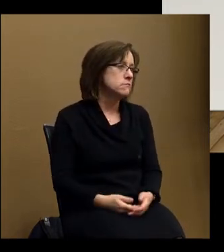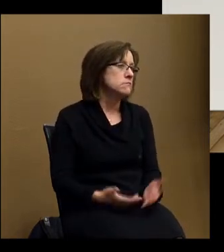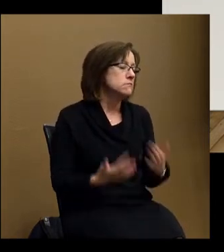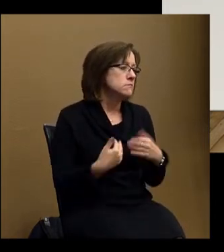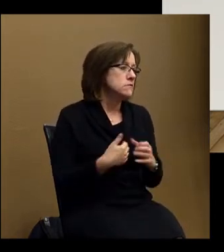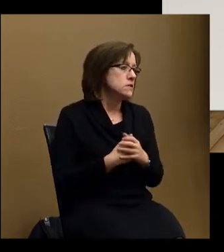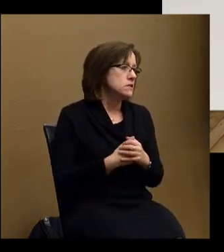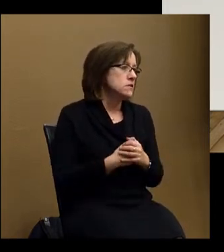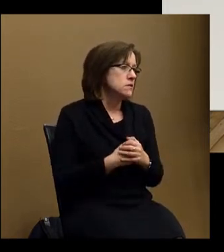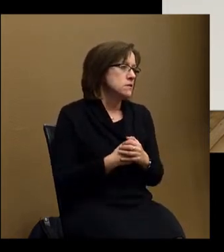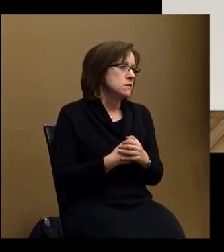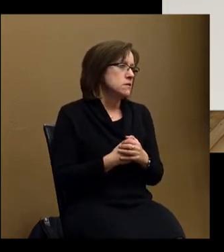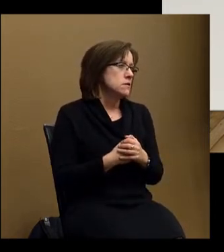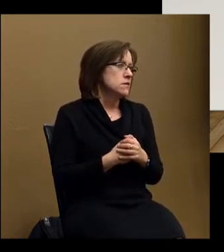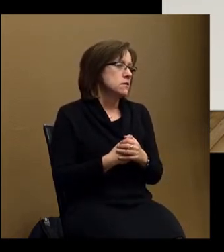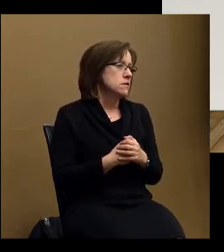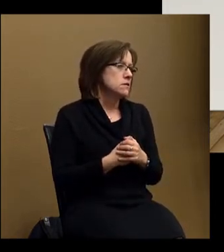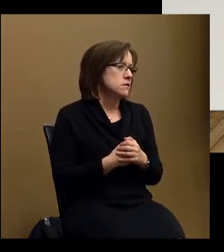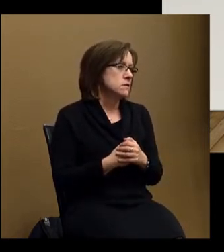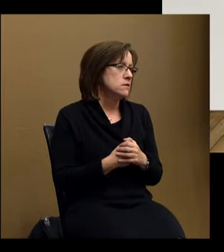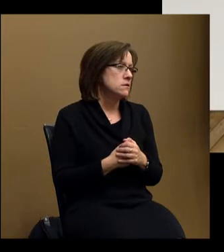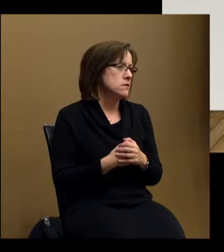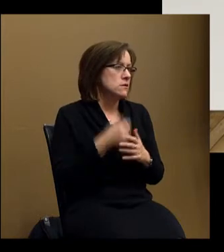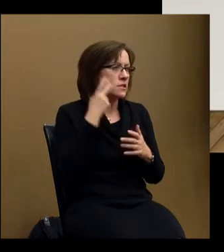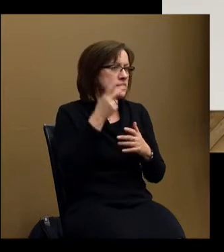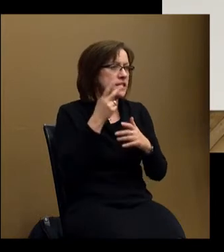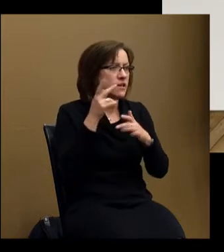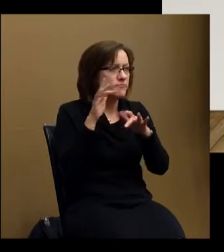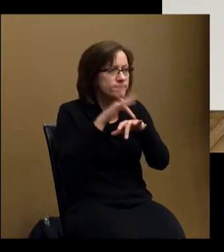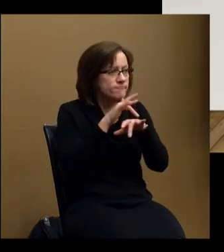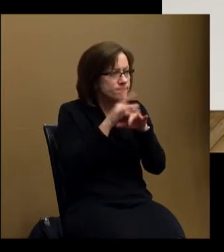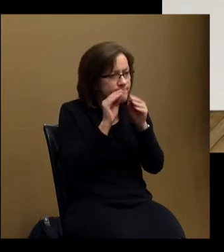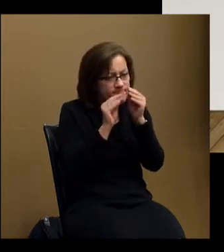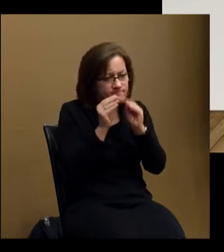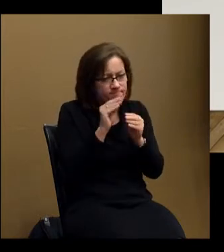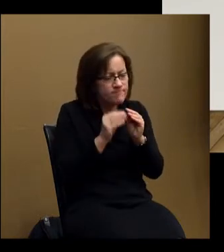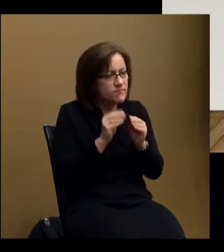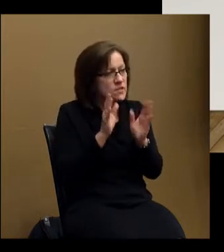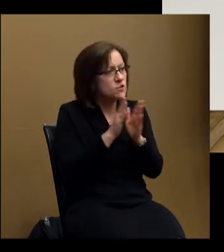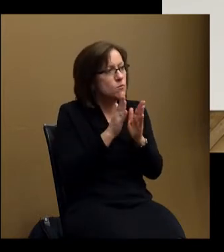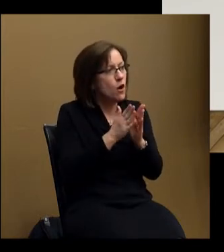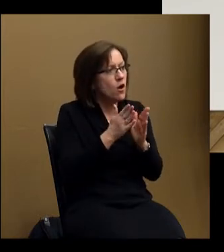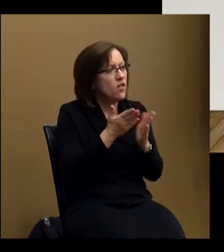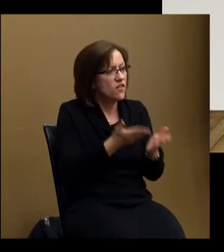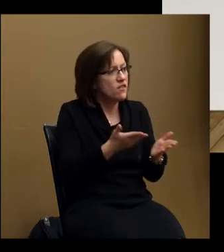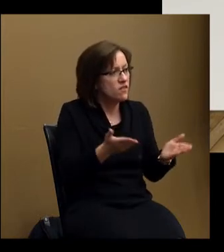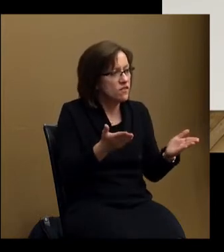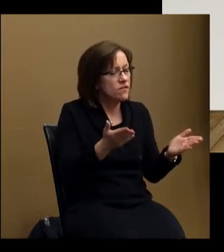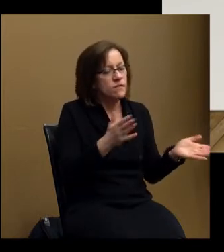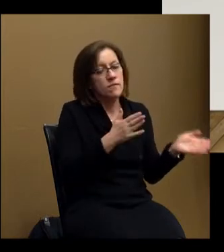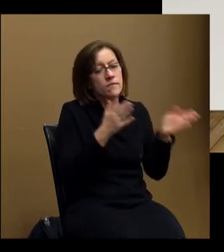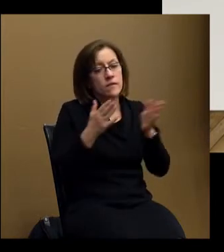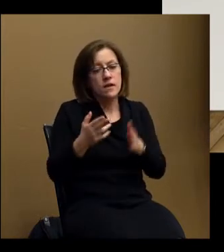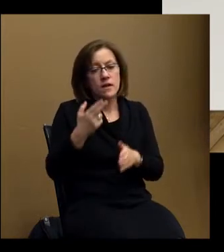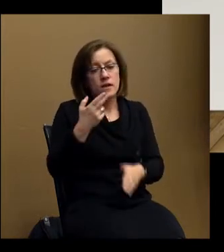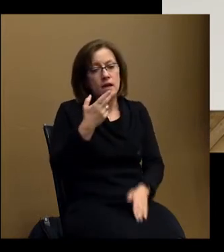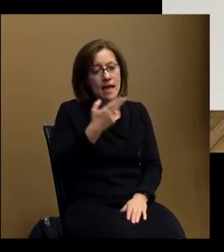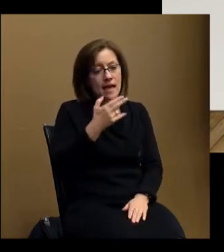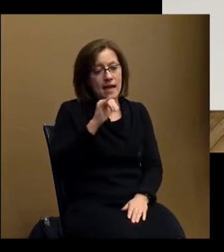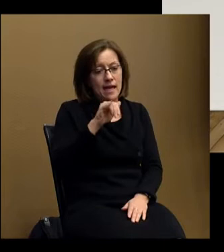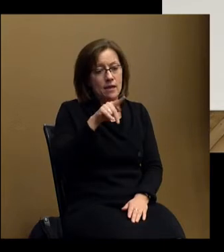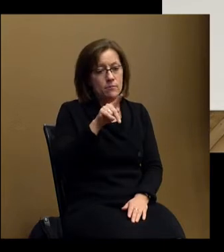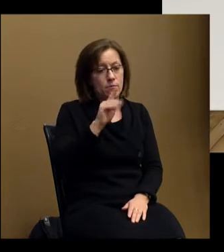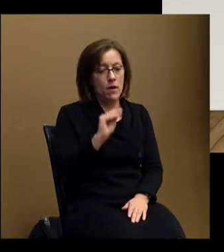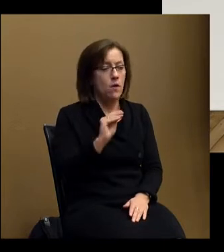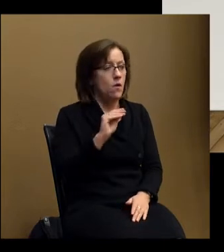Difficulty manipulating small objects. Now let's look at hypo. These are going to be your low